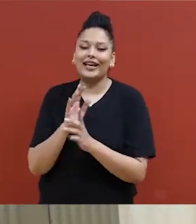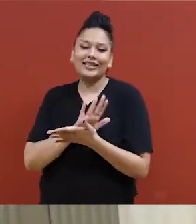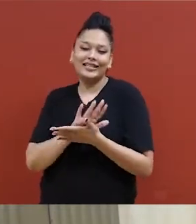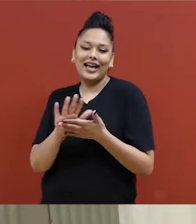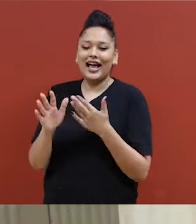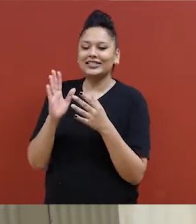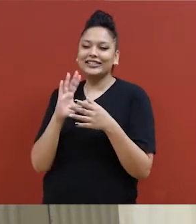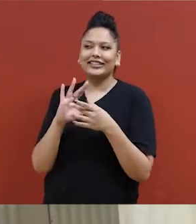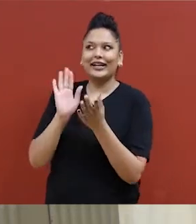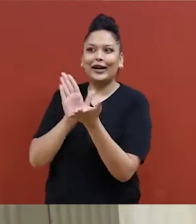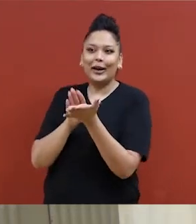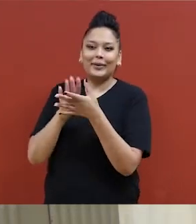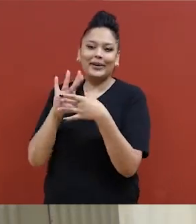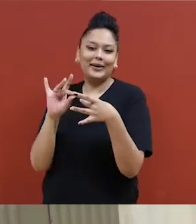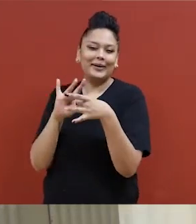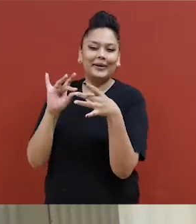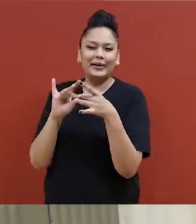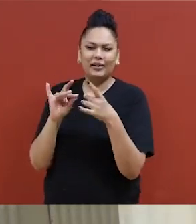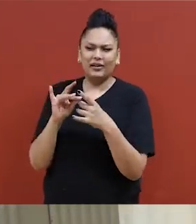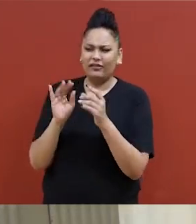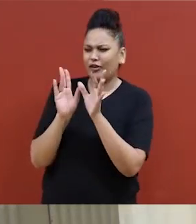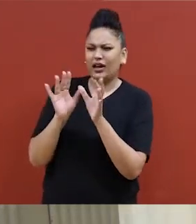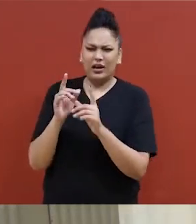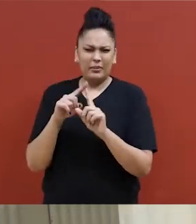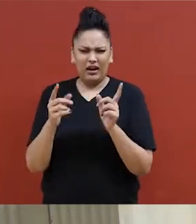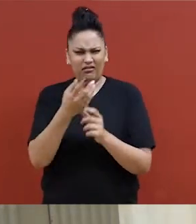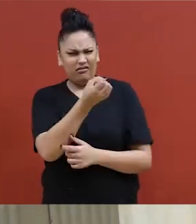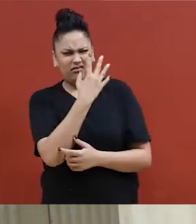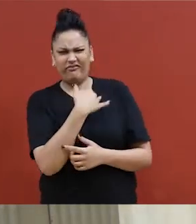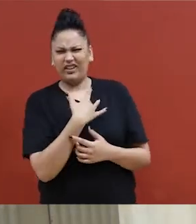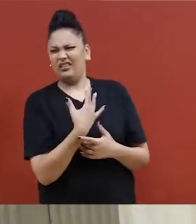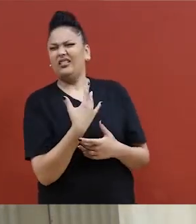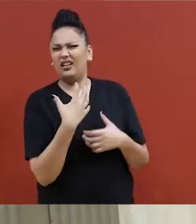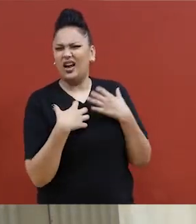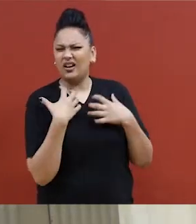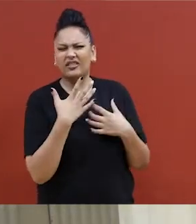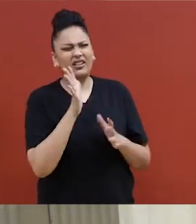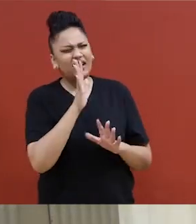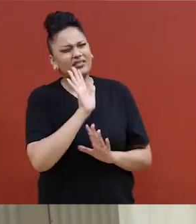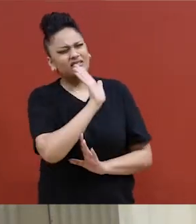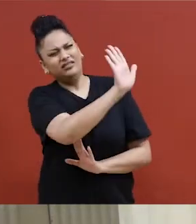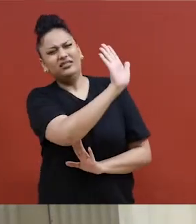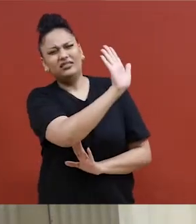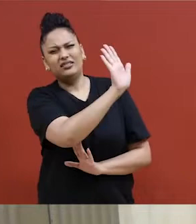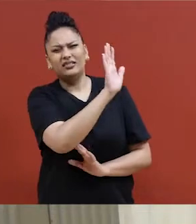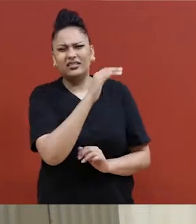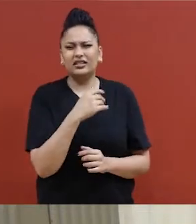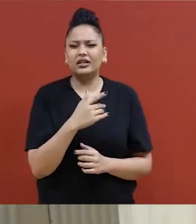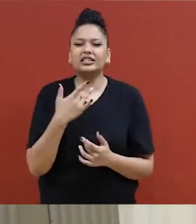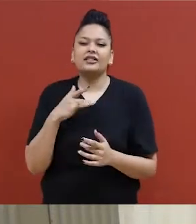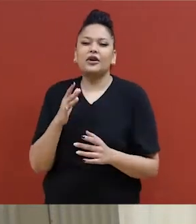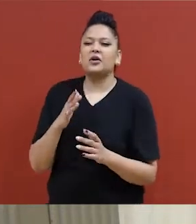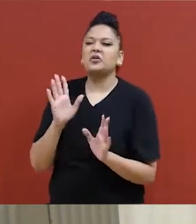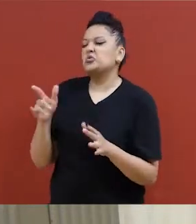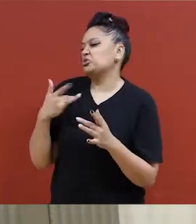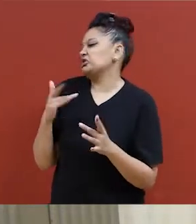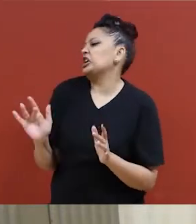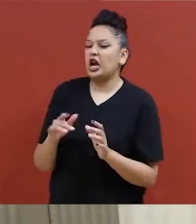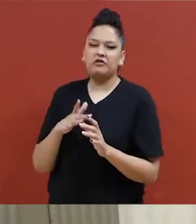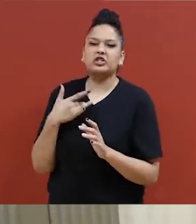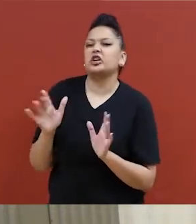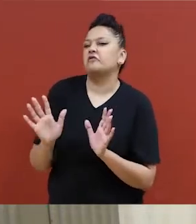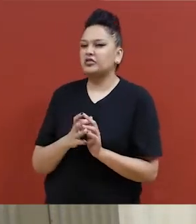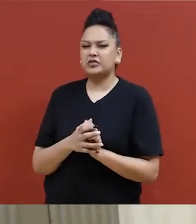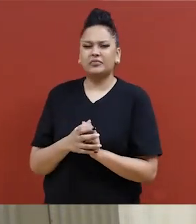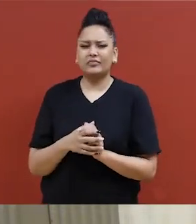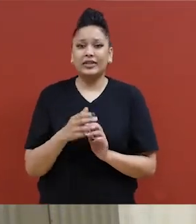just overreacting to something. But if we let something slide and then